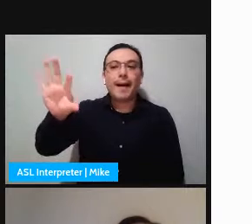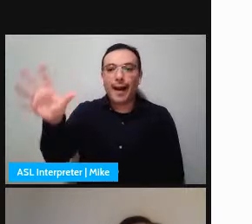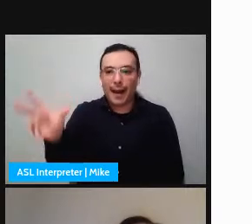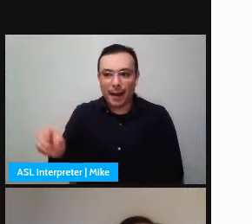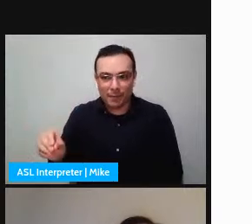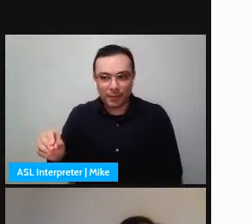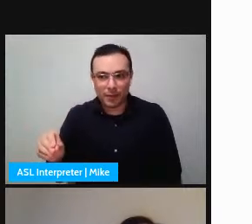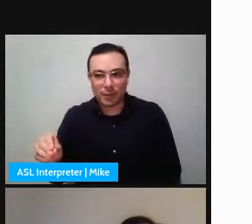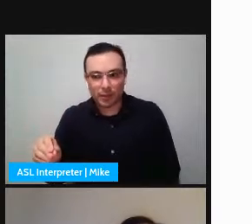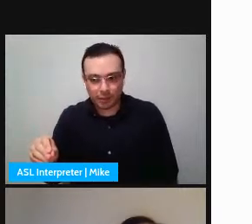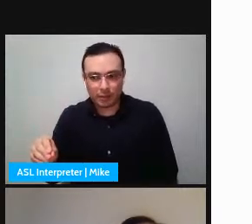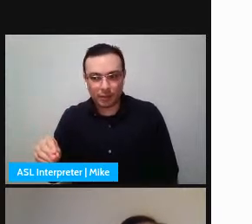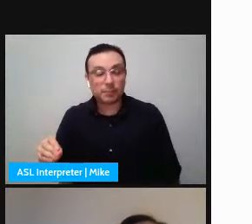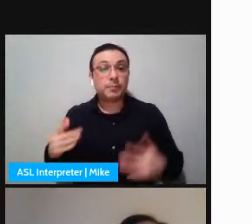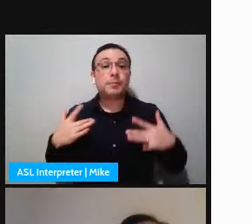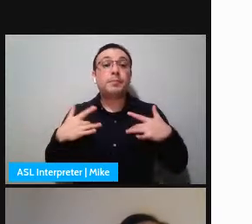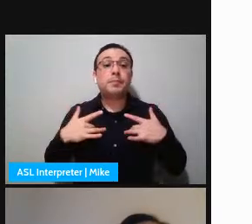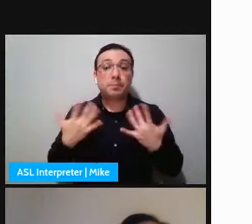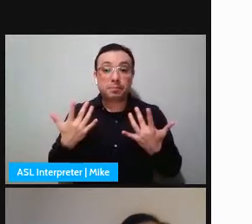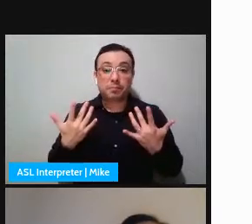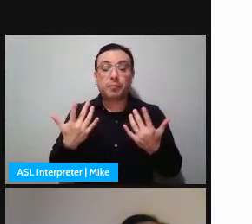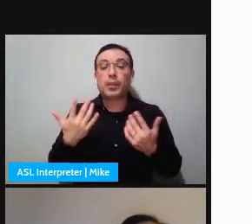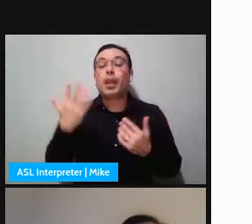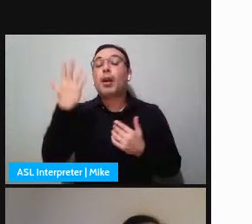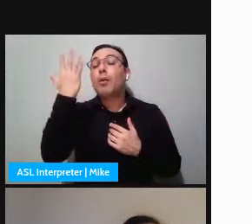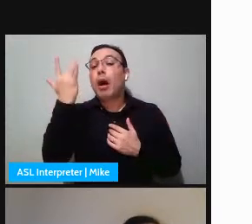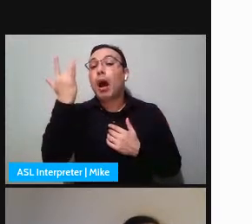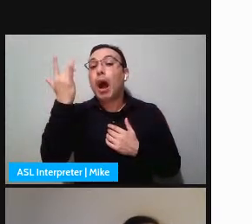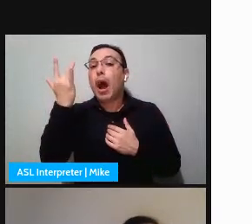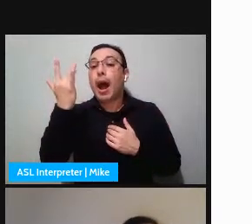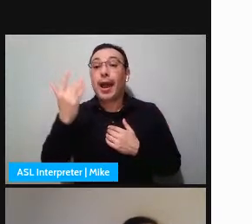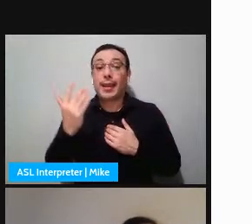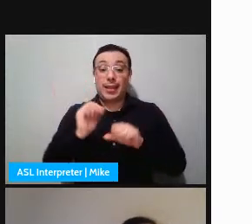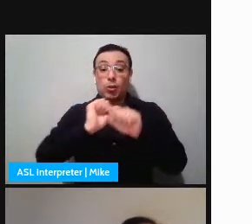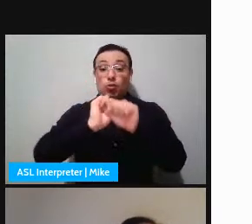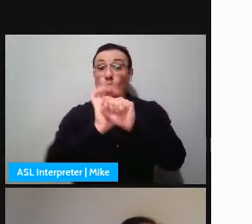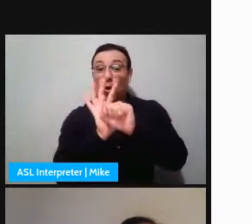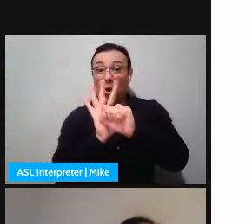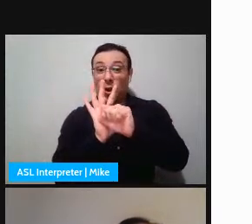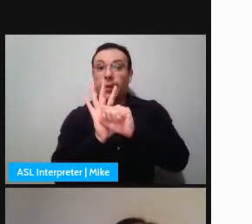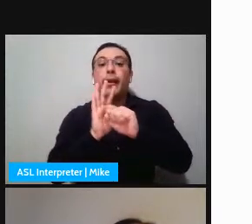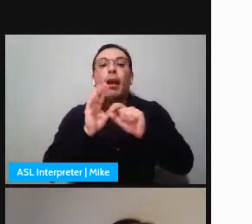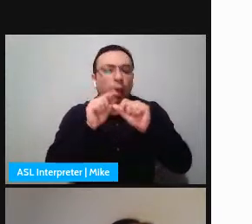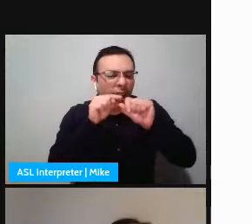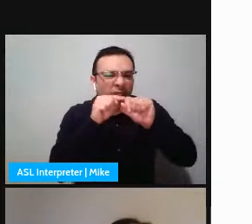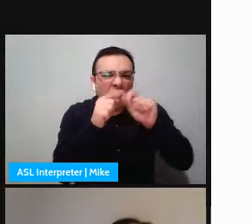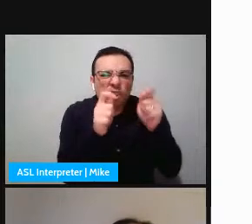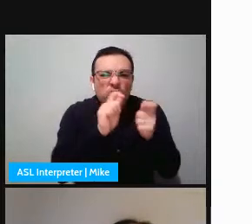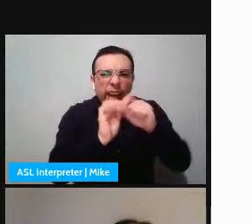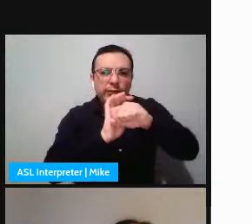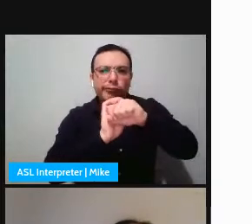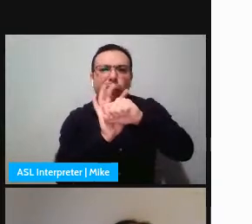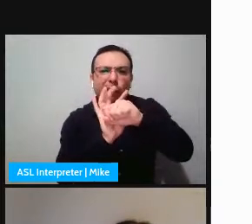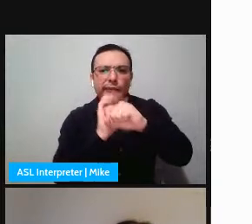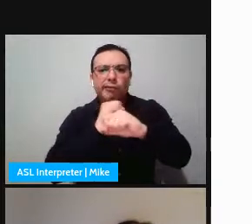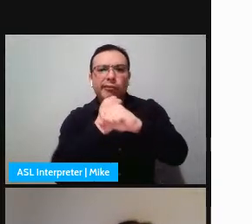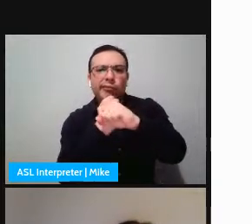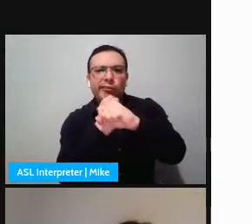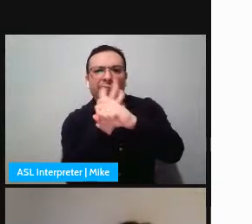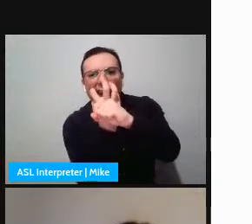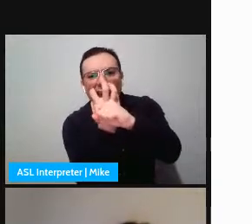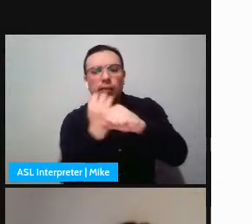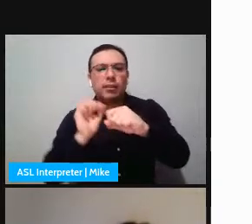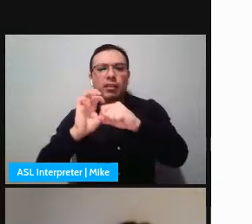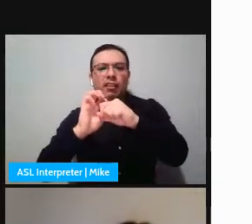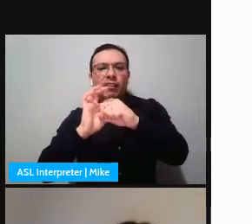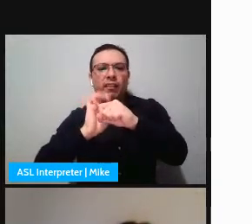variants that are circulating now. One of the questions that we often get asked, well, why are these so different? We do have to